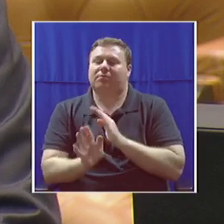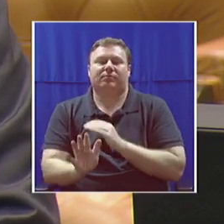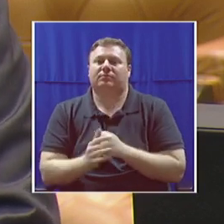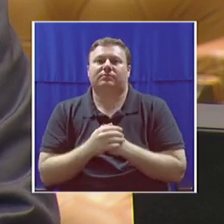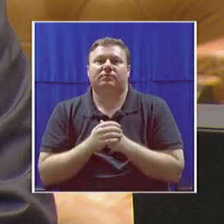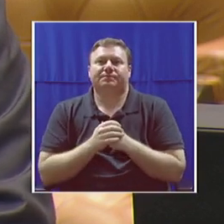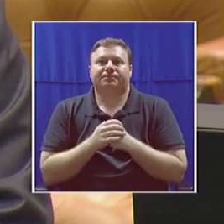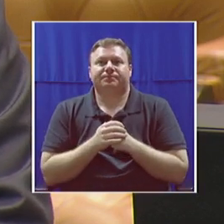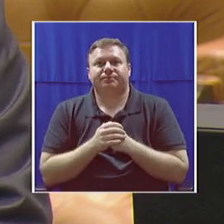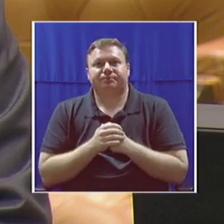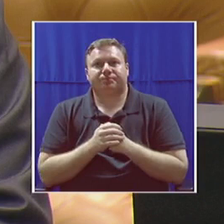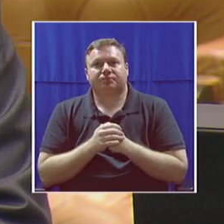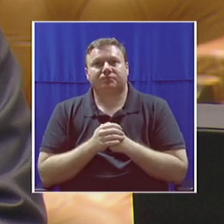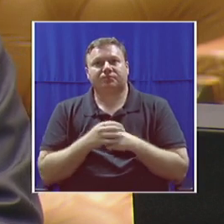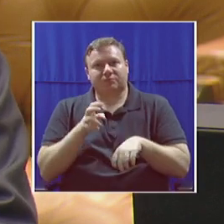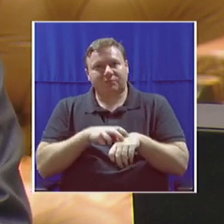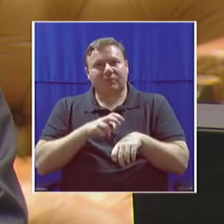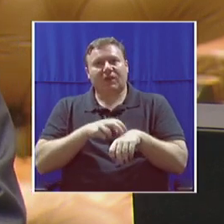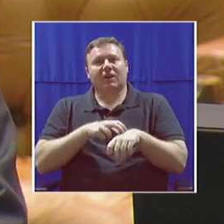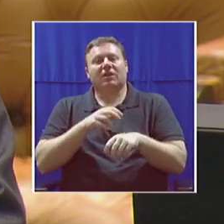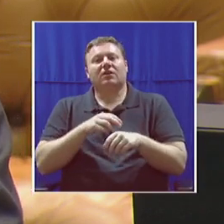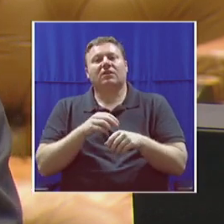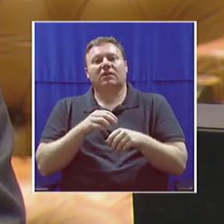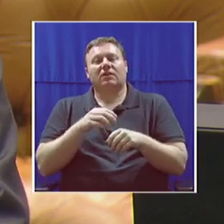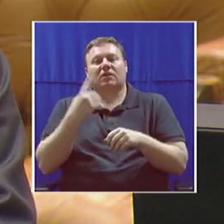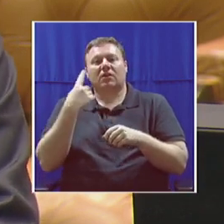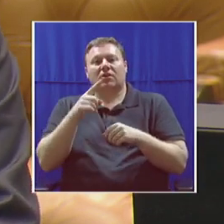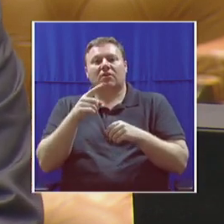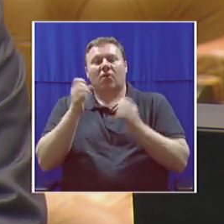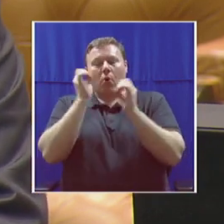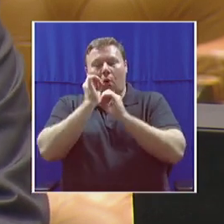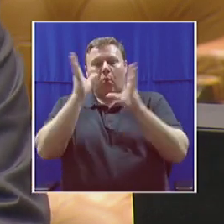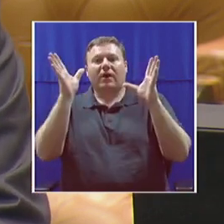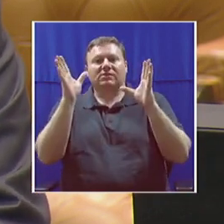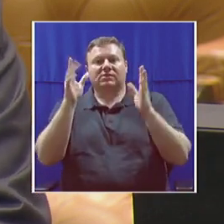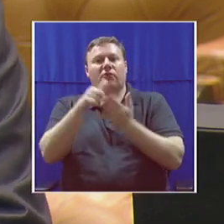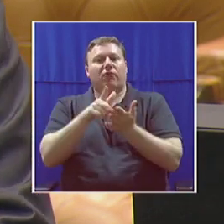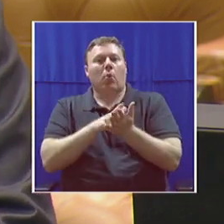establishment there is a need for strengthening public Awareness on existing